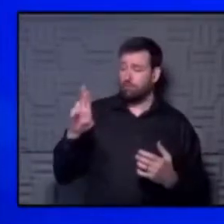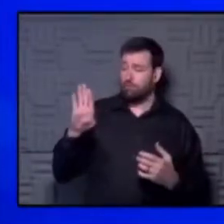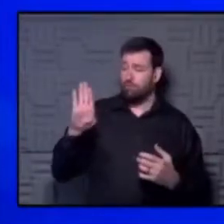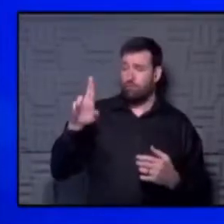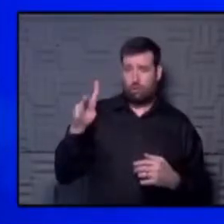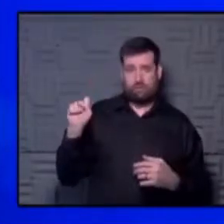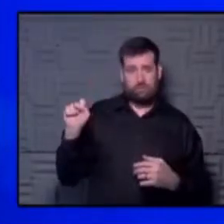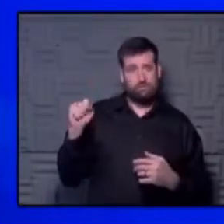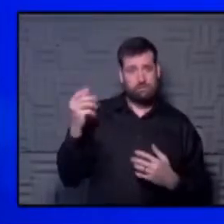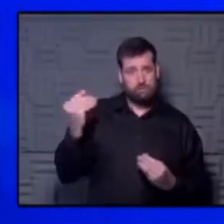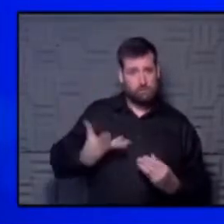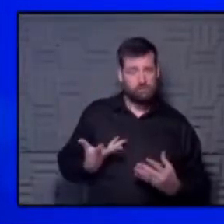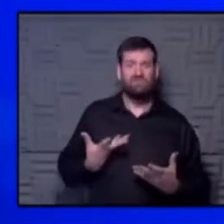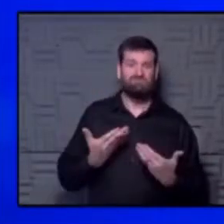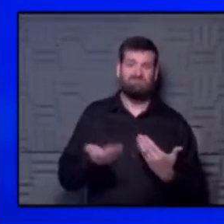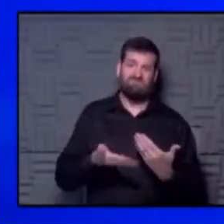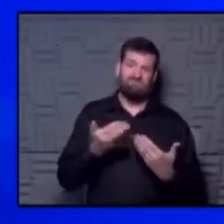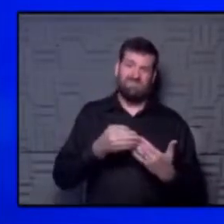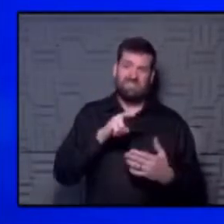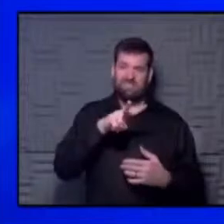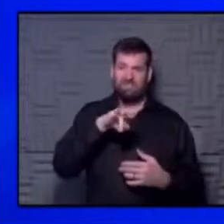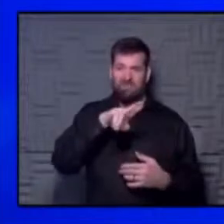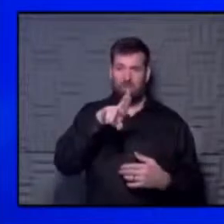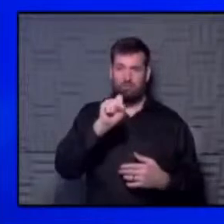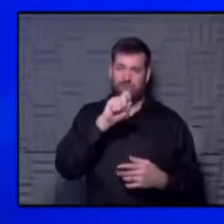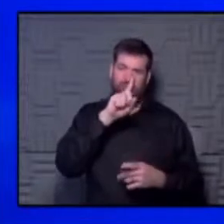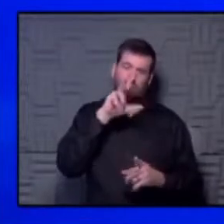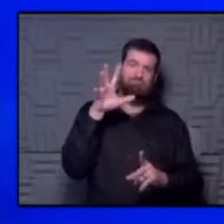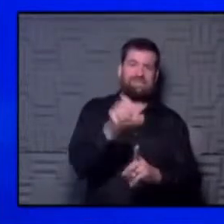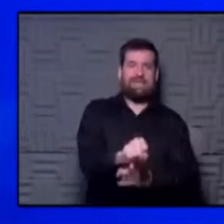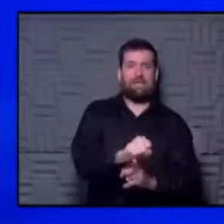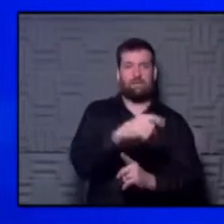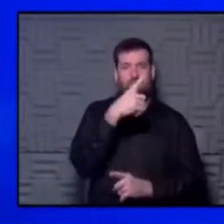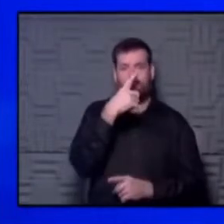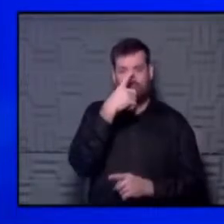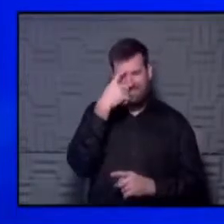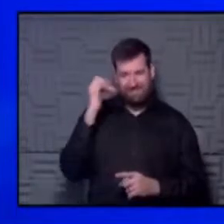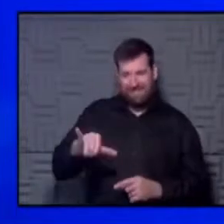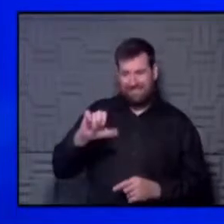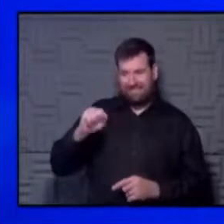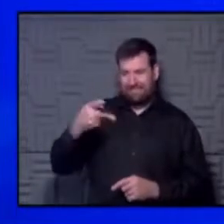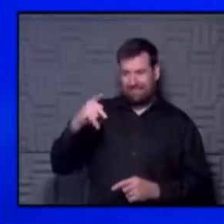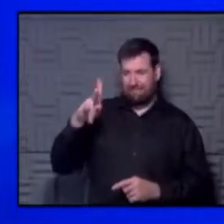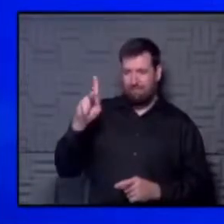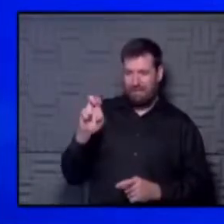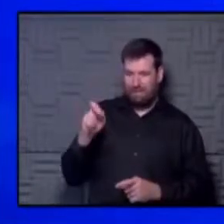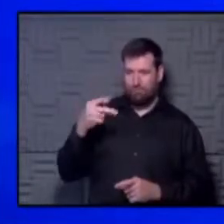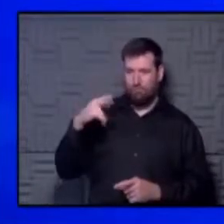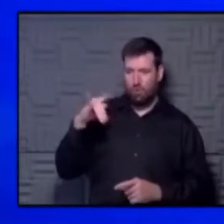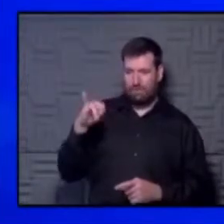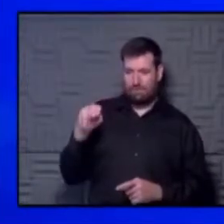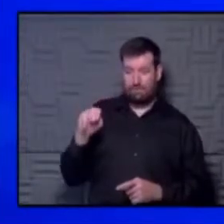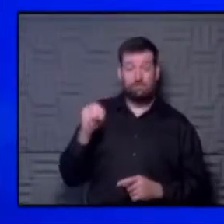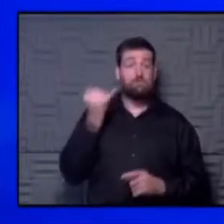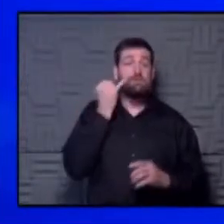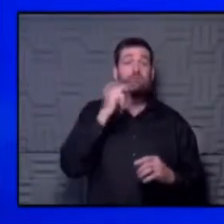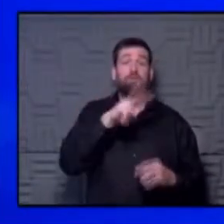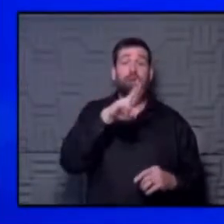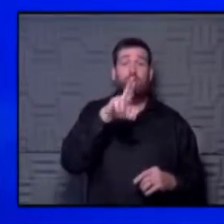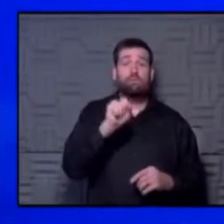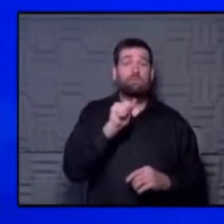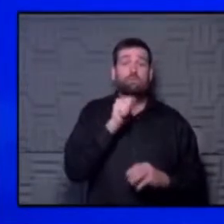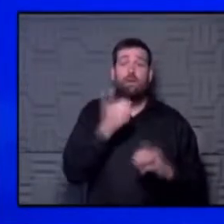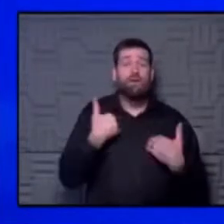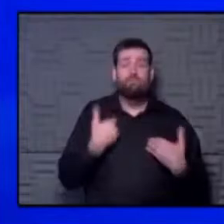us, this is a pretty easy virus to attack through vaccine because the spike protein is what it's all about. And if the virus doesn't have the spike protein, who